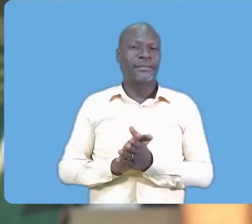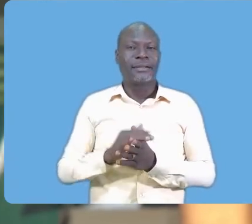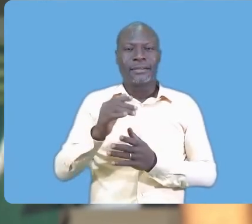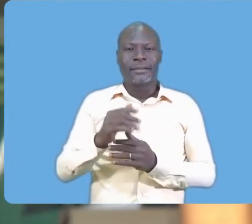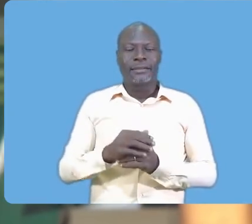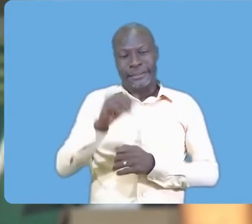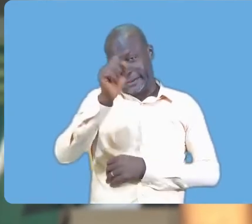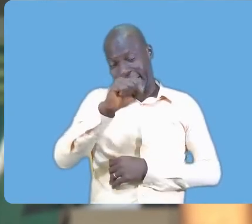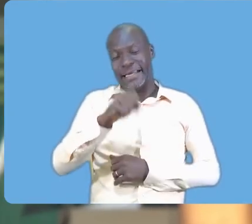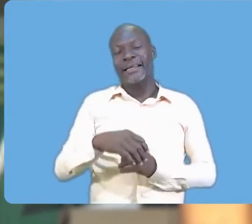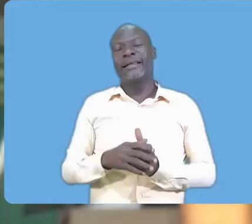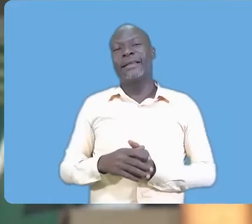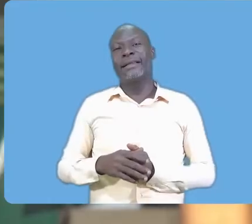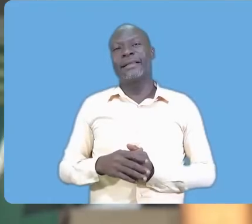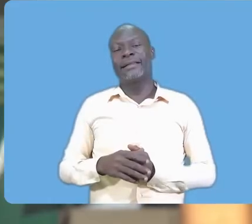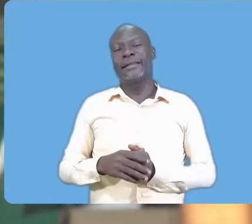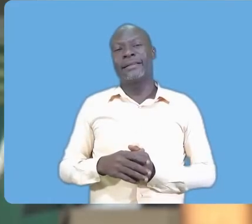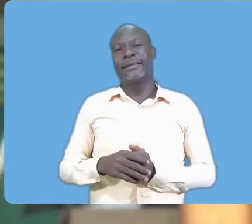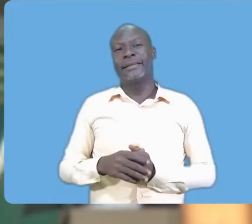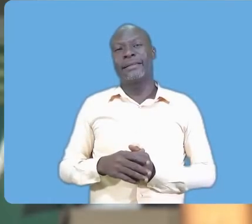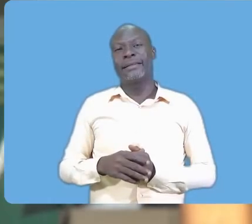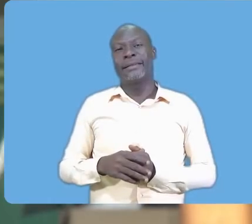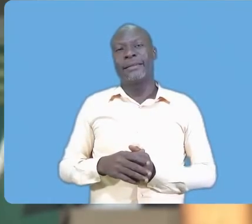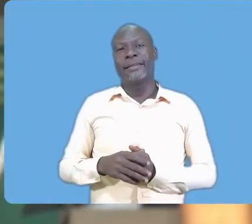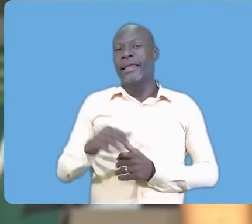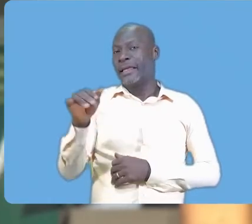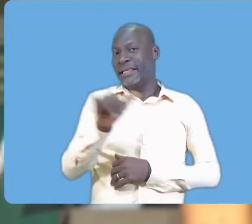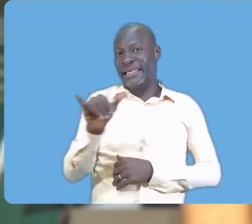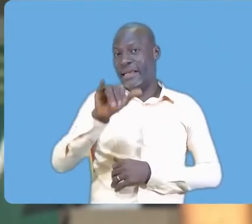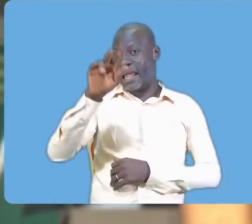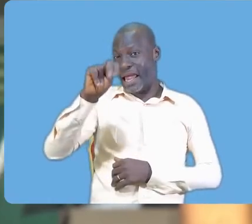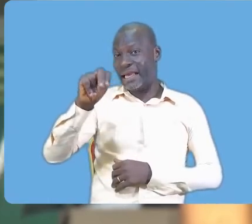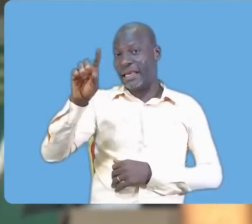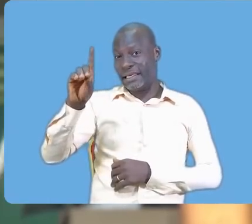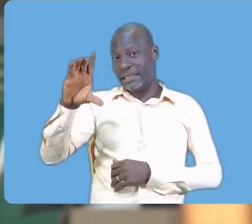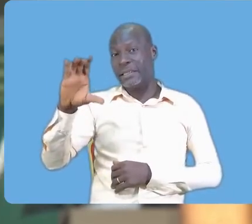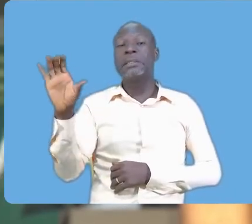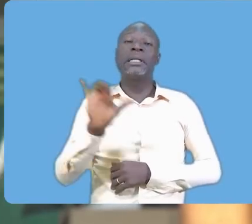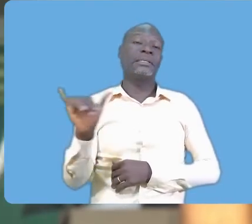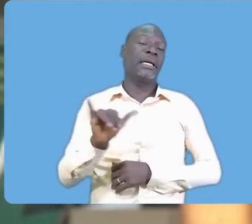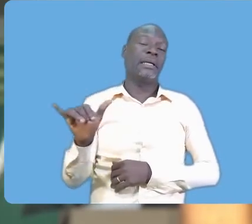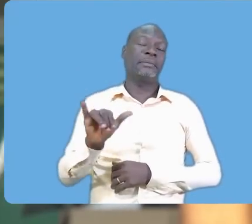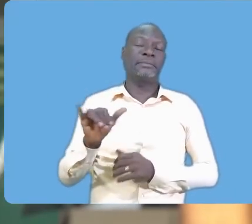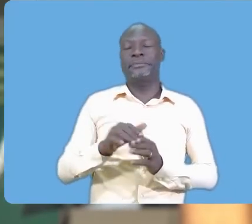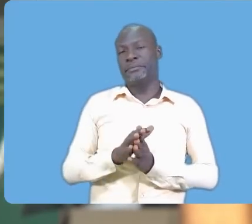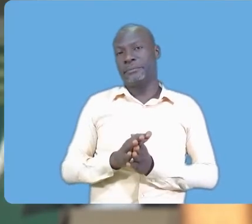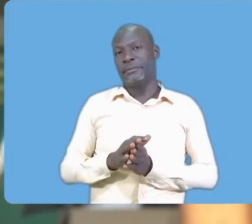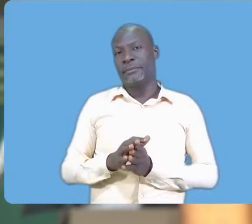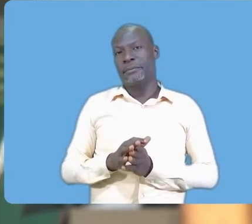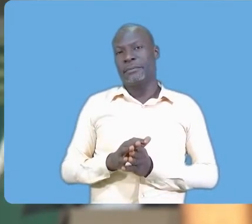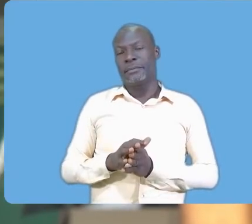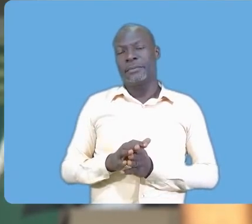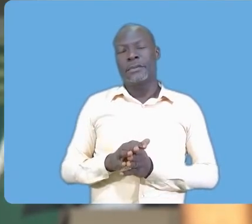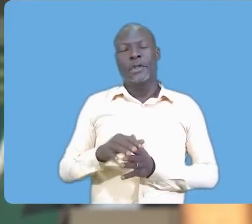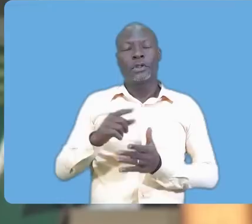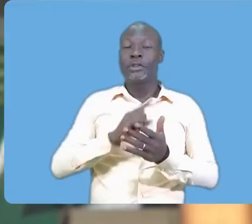on the onyaya and ka aban kura ka collapse sa na say NDC for so so and MPP for so ebe ye but the truth of the matter